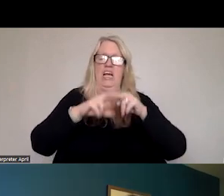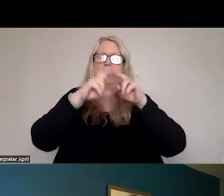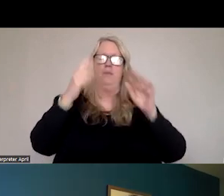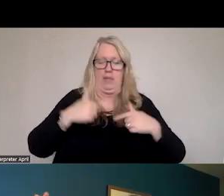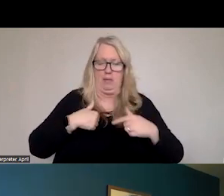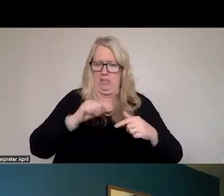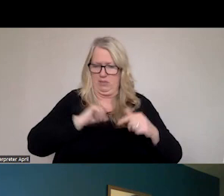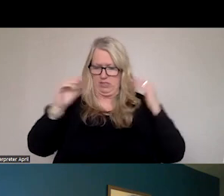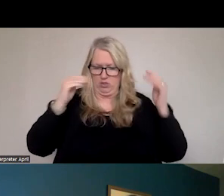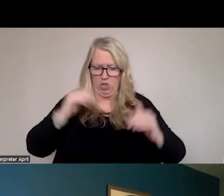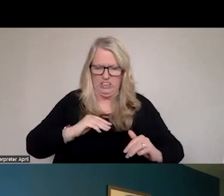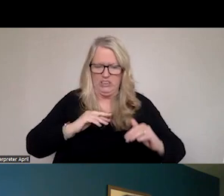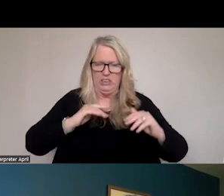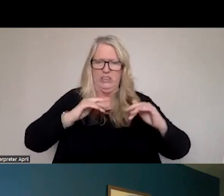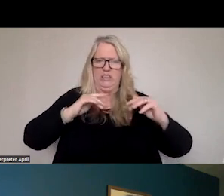escalated. And so